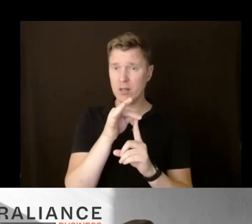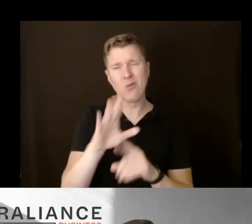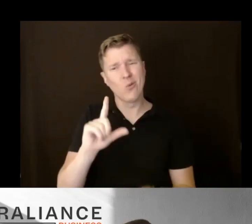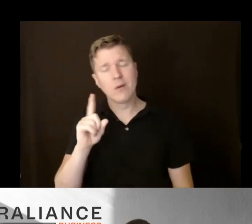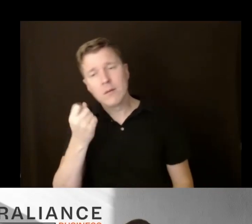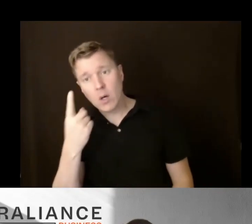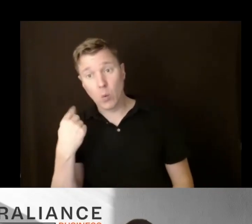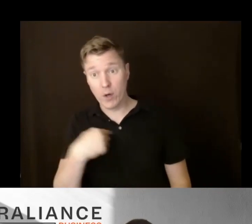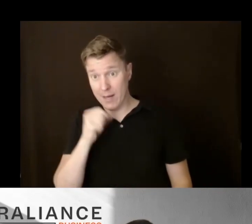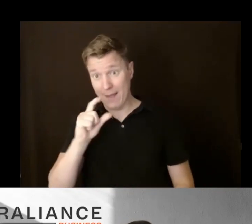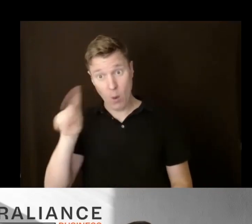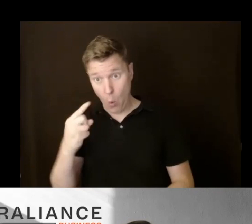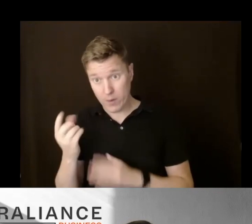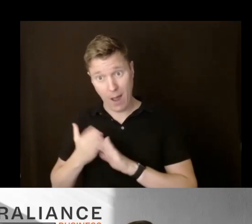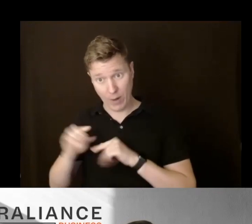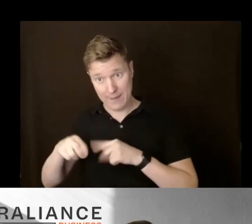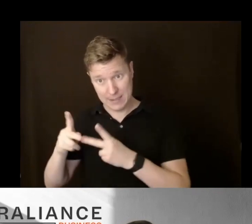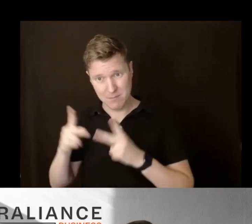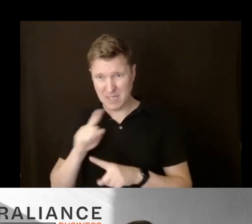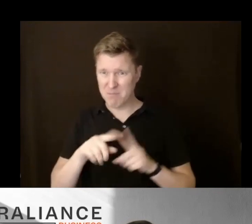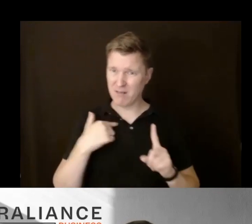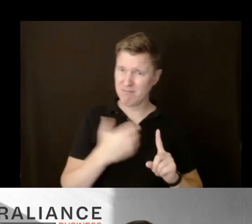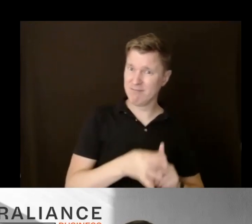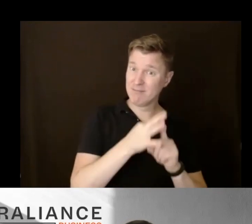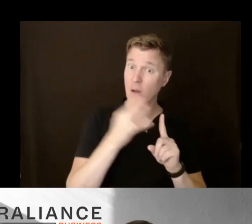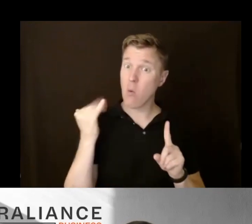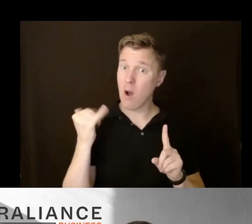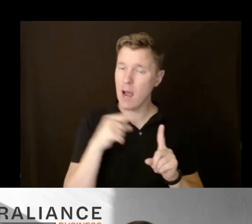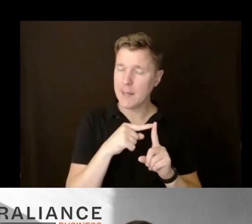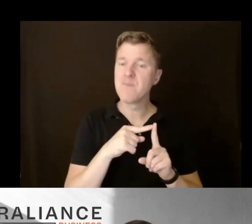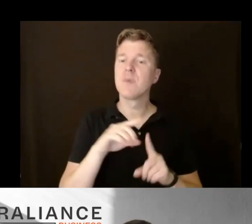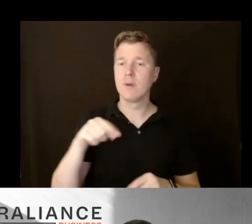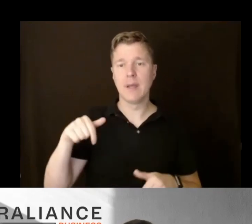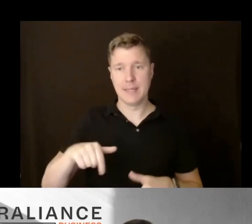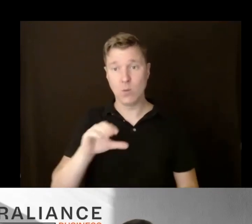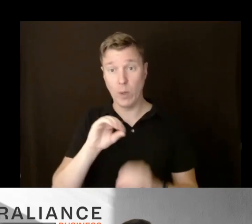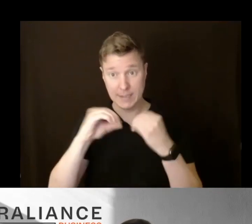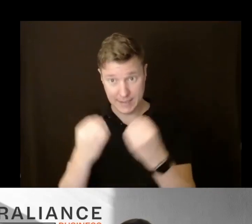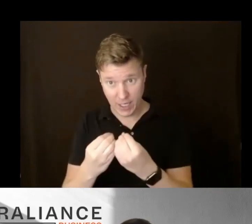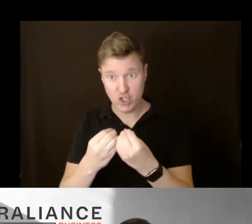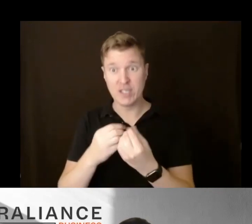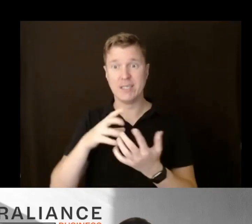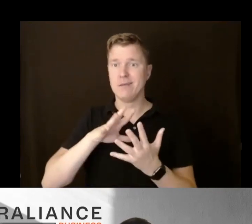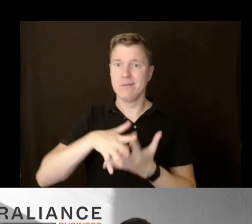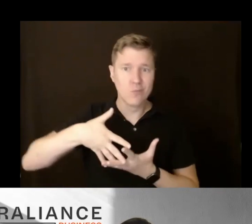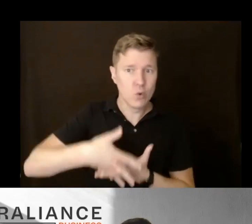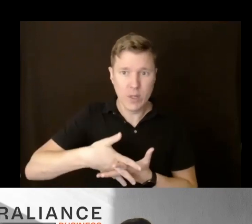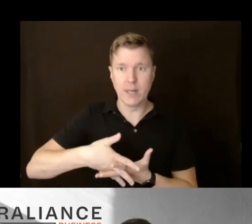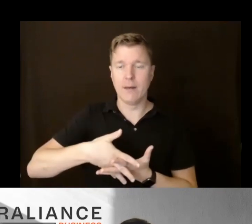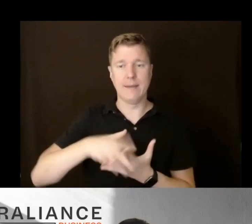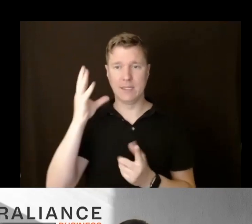ones operating this space, is that Reliance is rooted in the experiences of survivors.